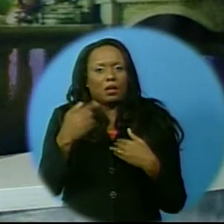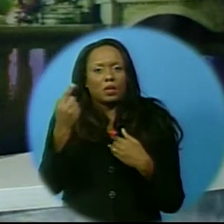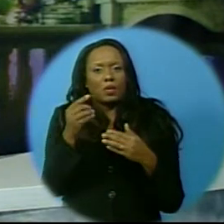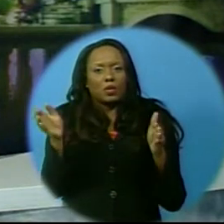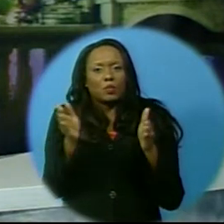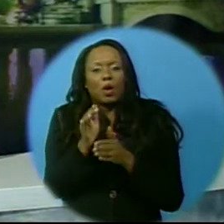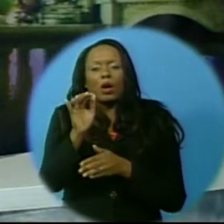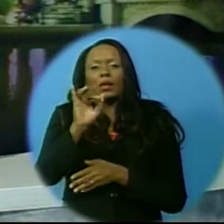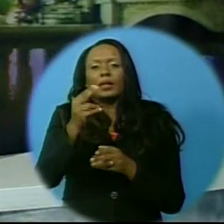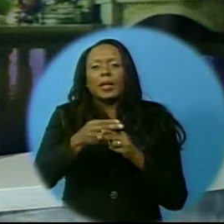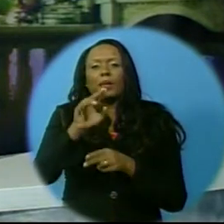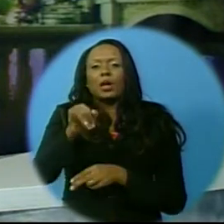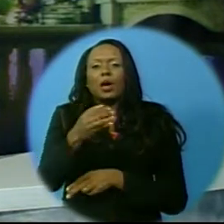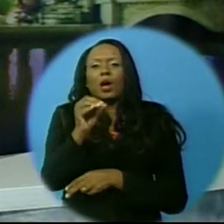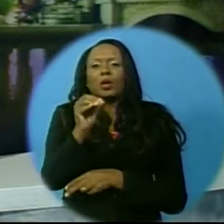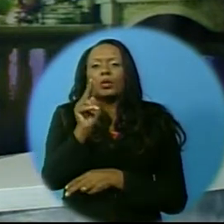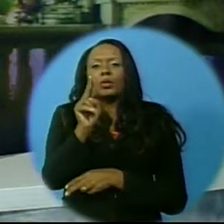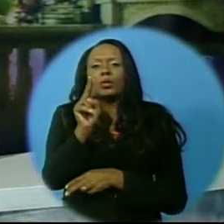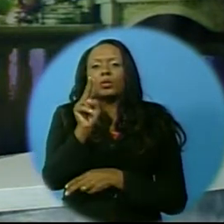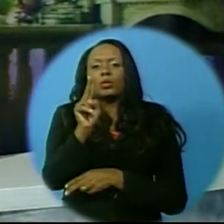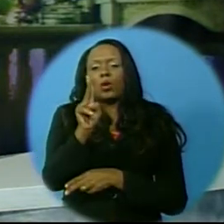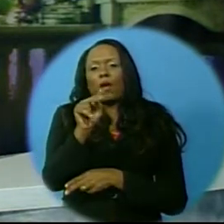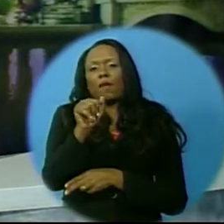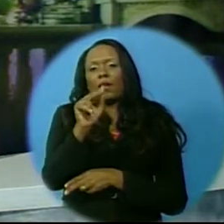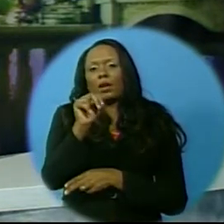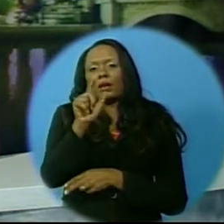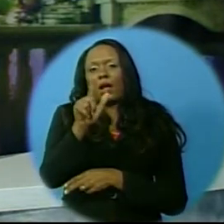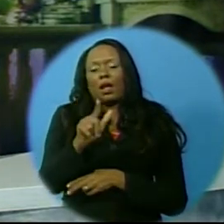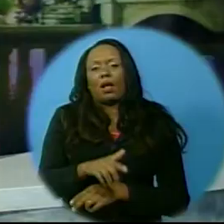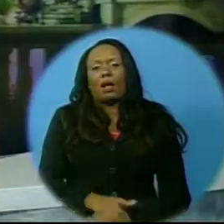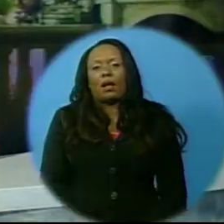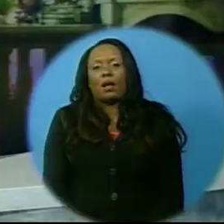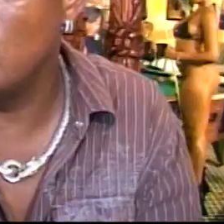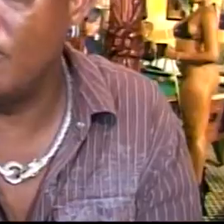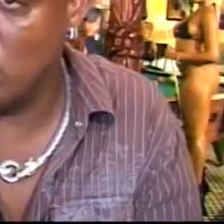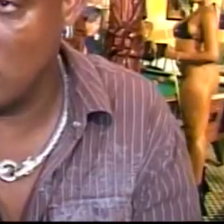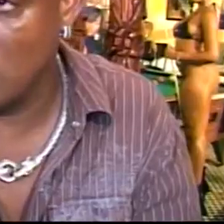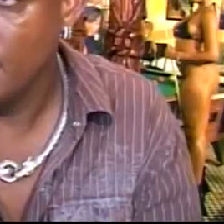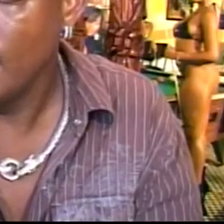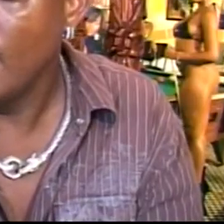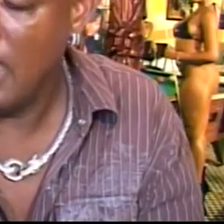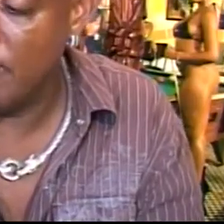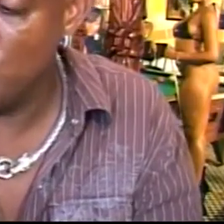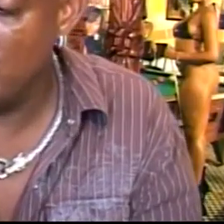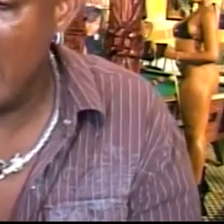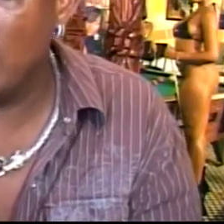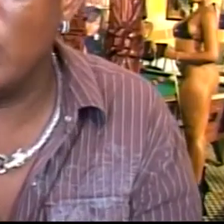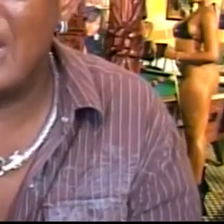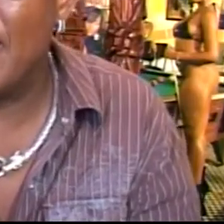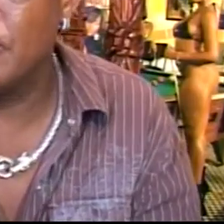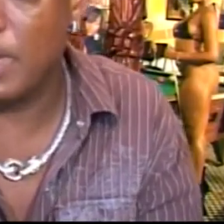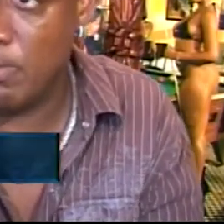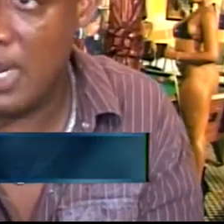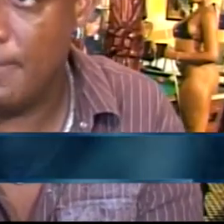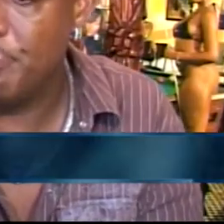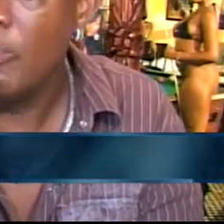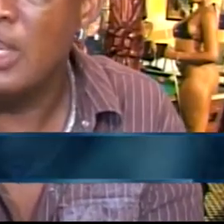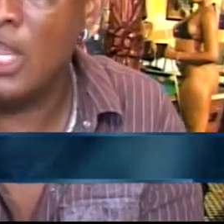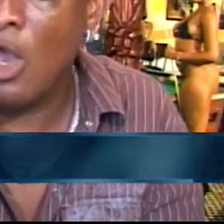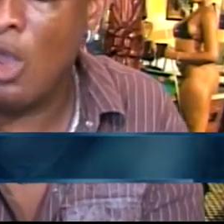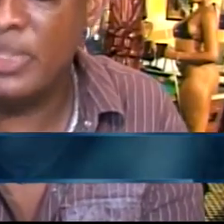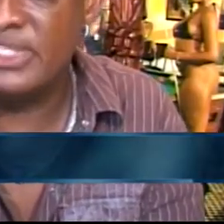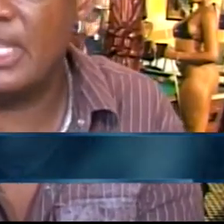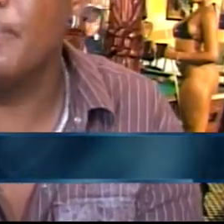will be the first spring break carnival in the Caribbean. All over the world, if you check where they have spring break,